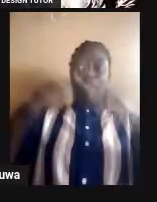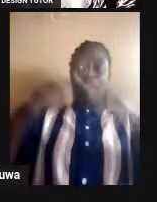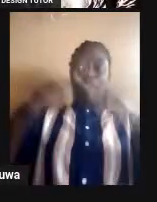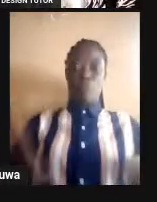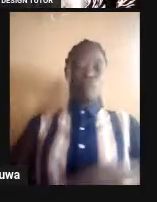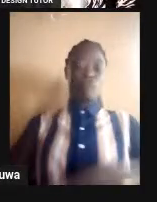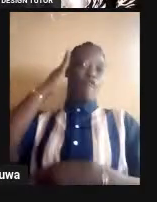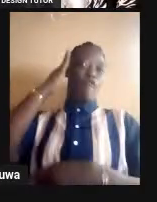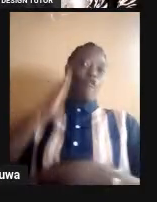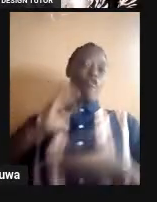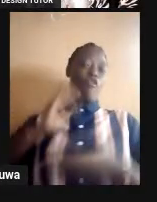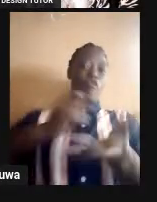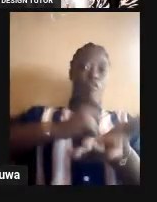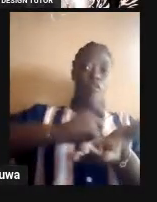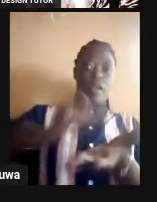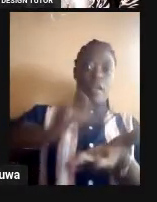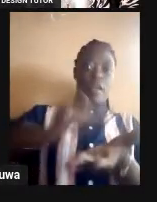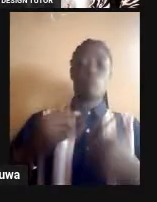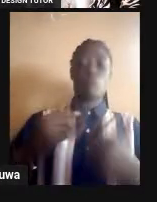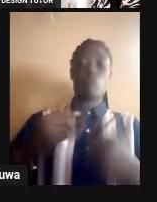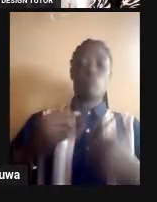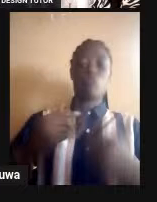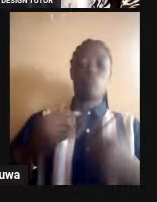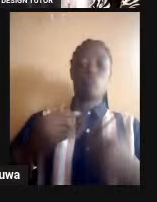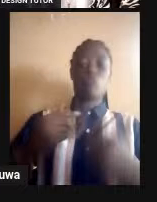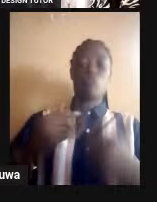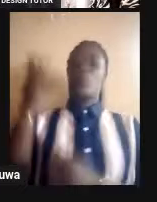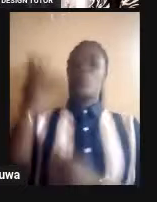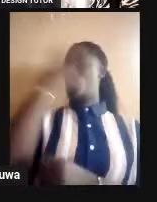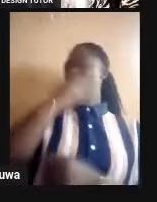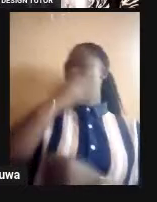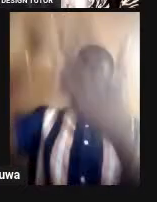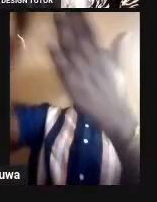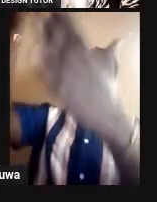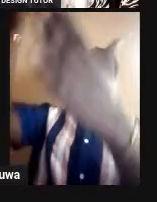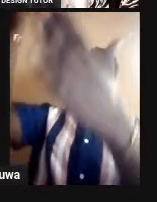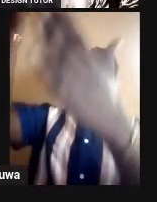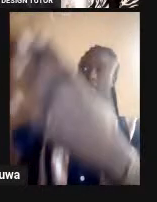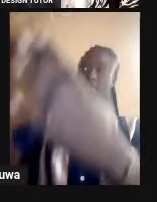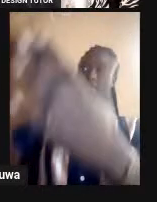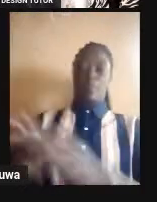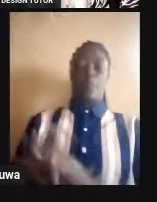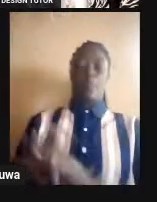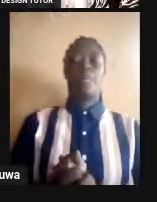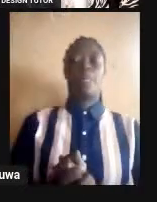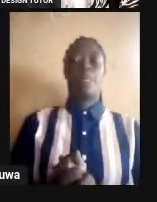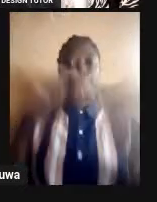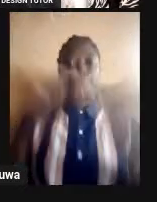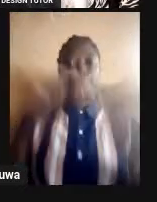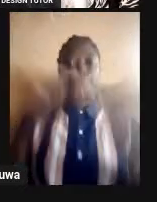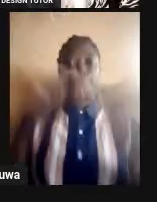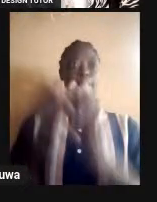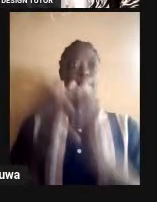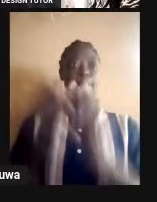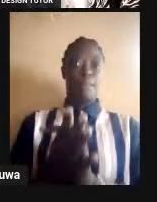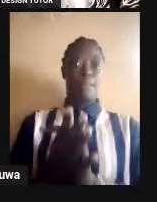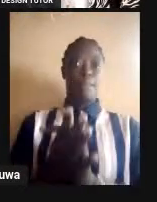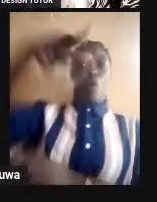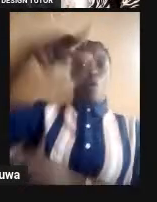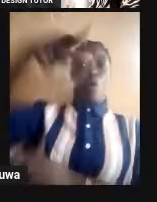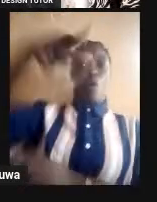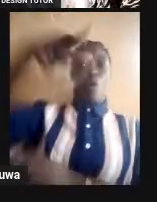to draw something. Now, proportion is like making sure each color you use is the